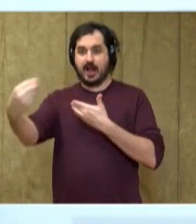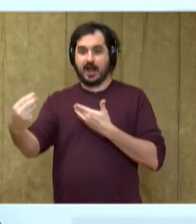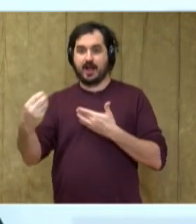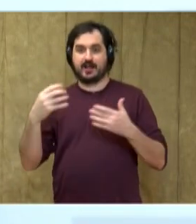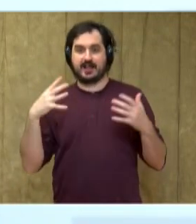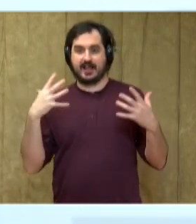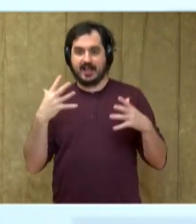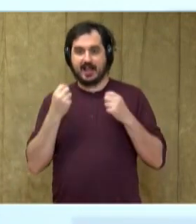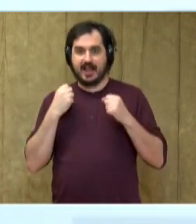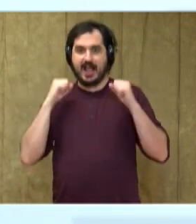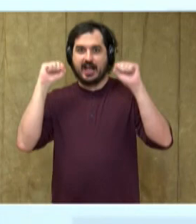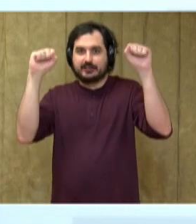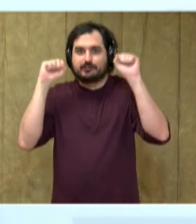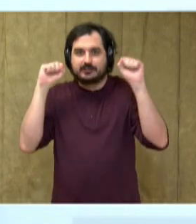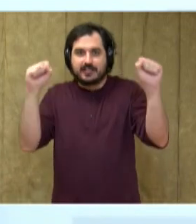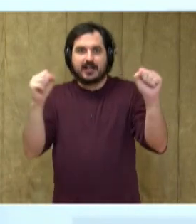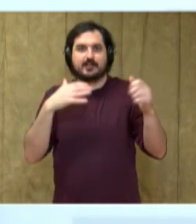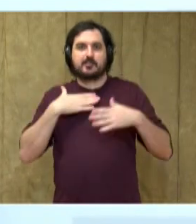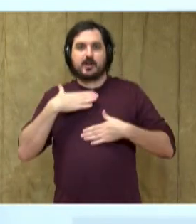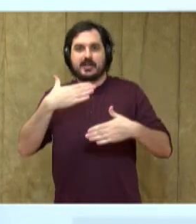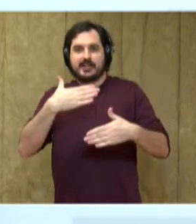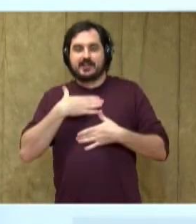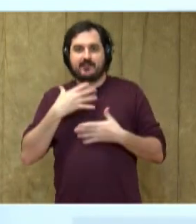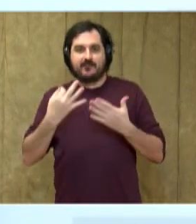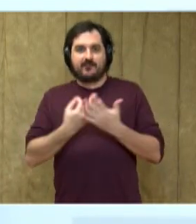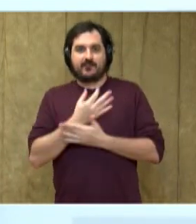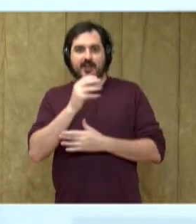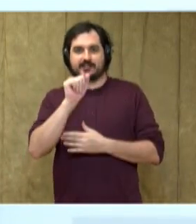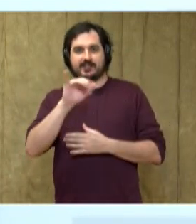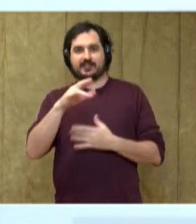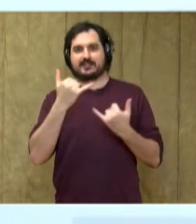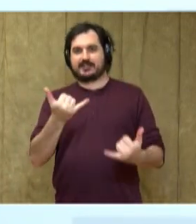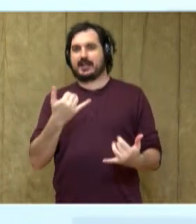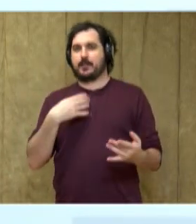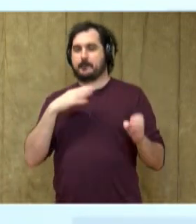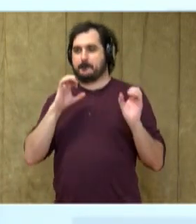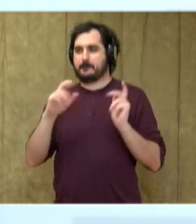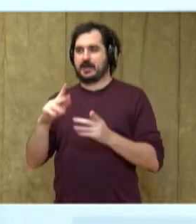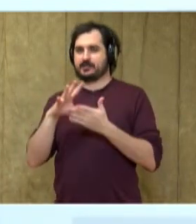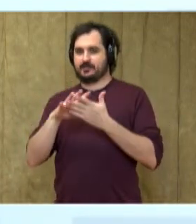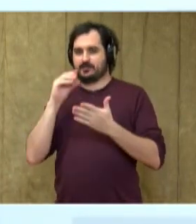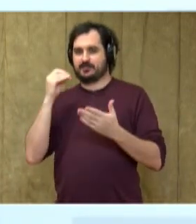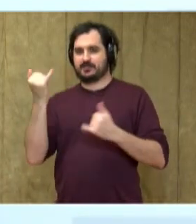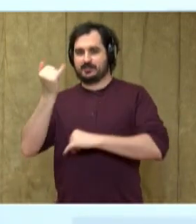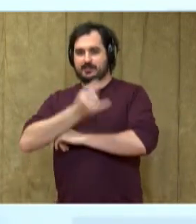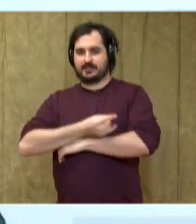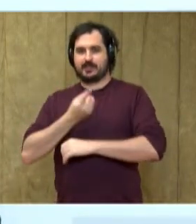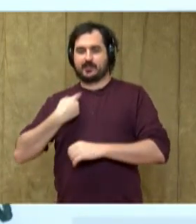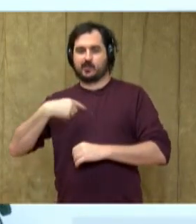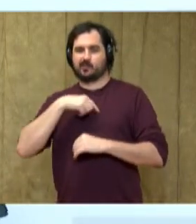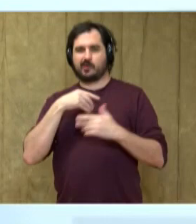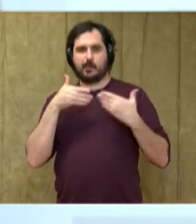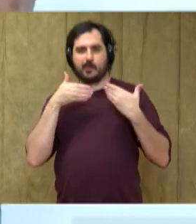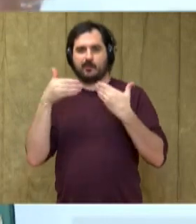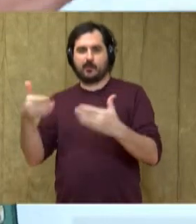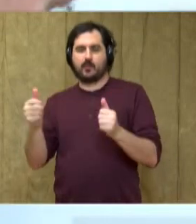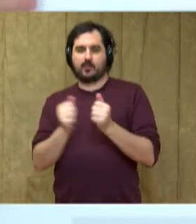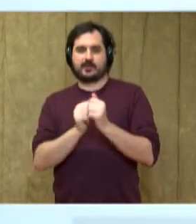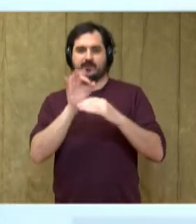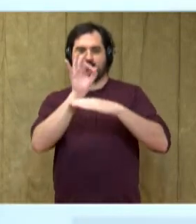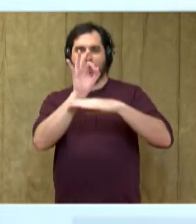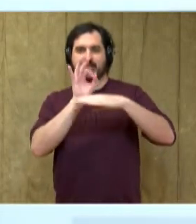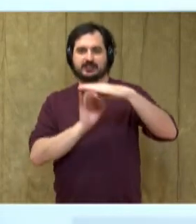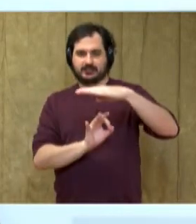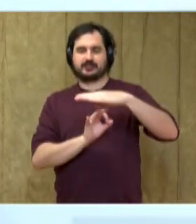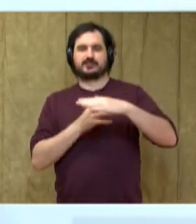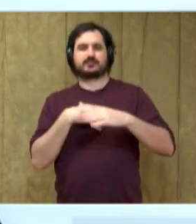air. And now we're back to learning. Today, we're going to move forward with fractions. Now, the cool part about this for the next